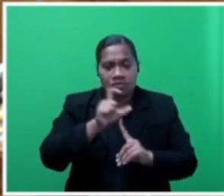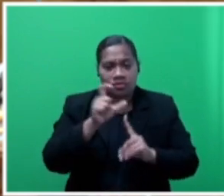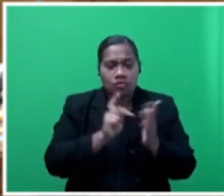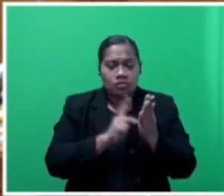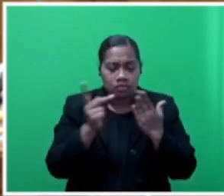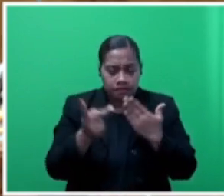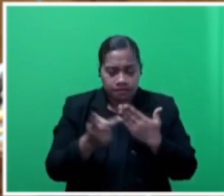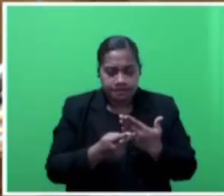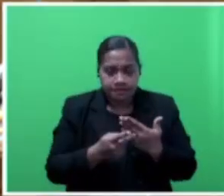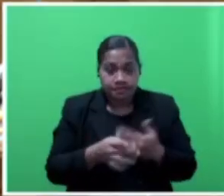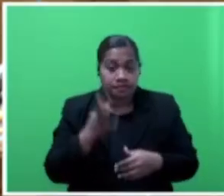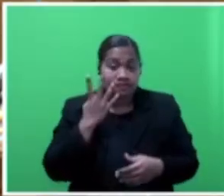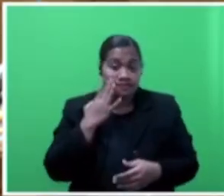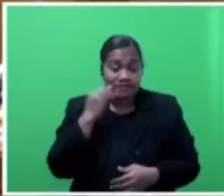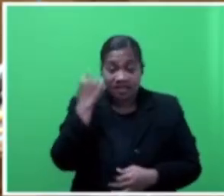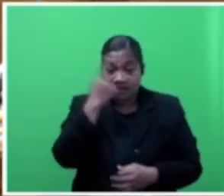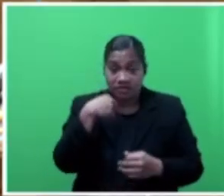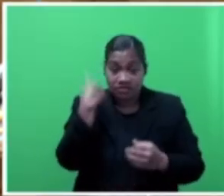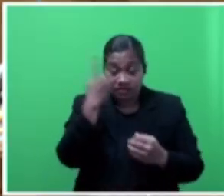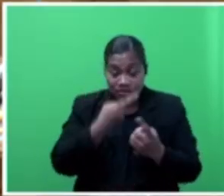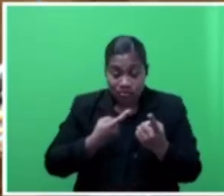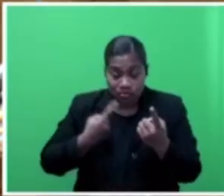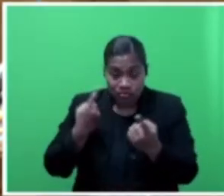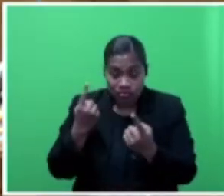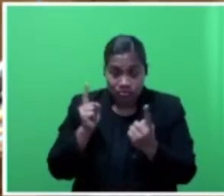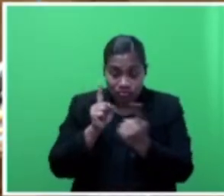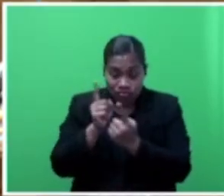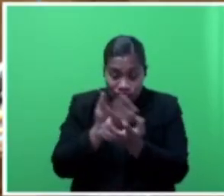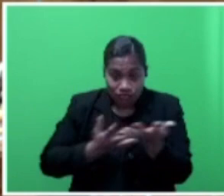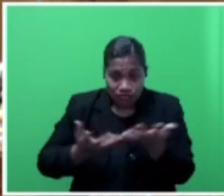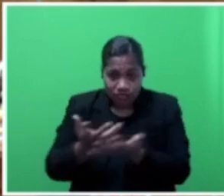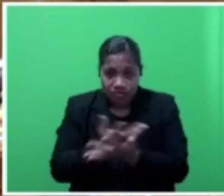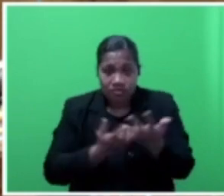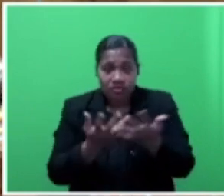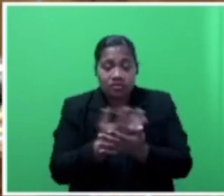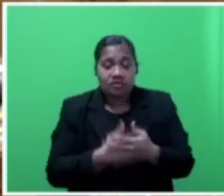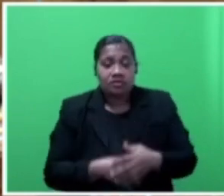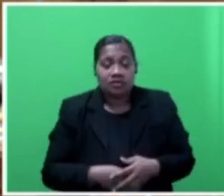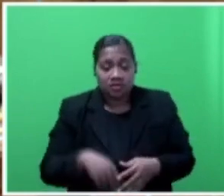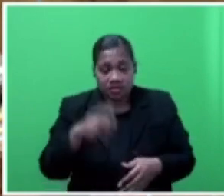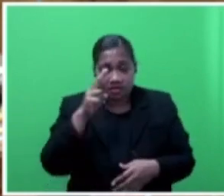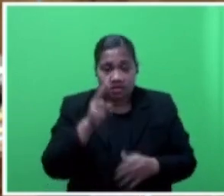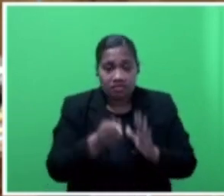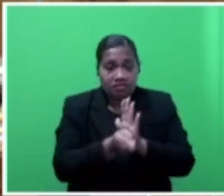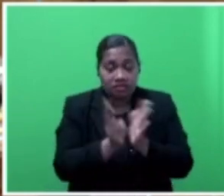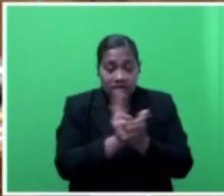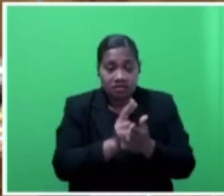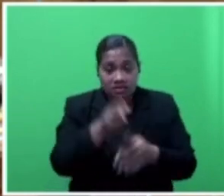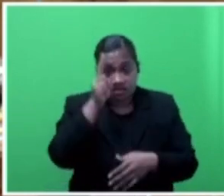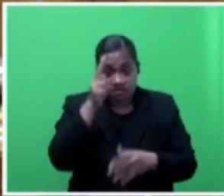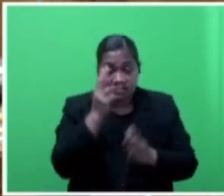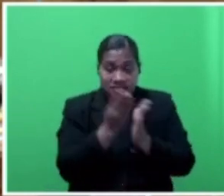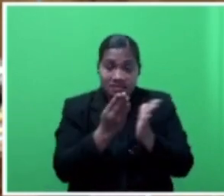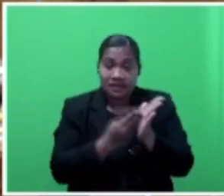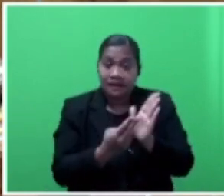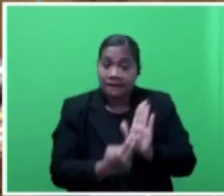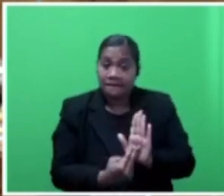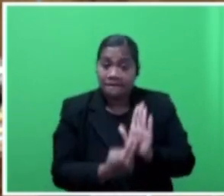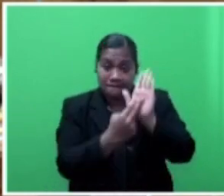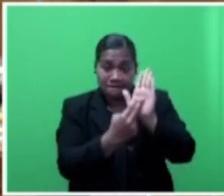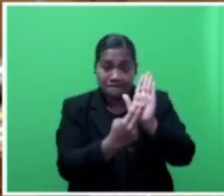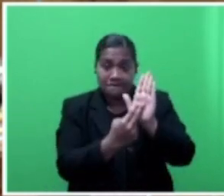During his face-to-face consultation on the proposed revised 2021-2022 national budget in Nandi, said